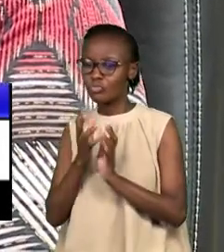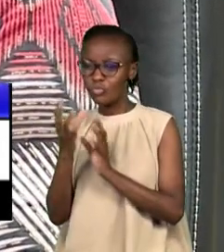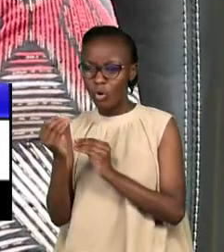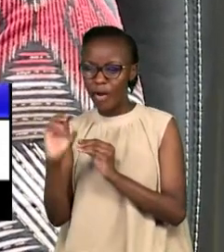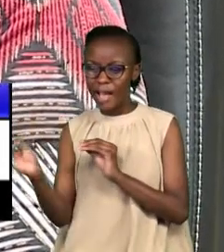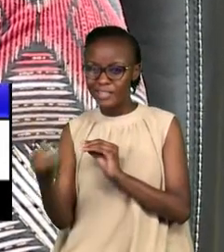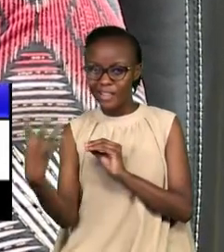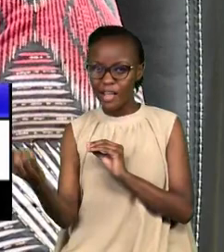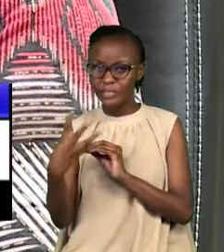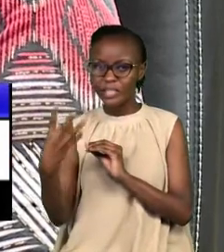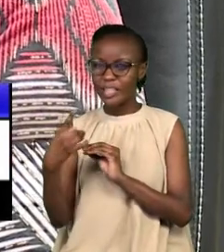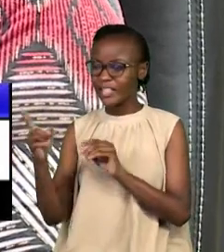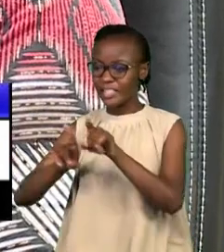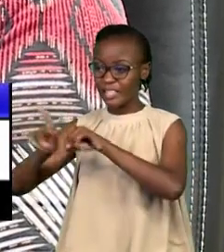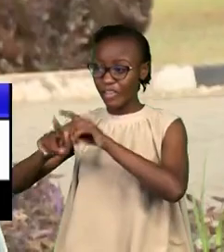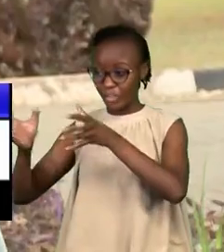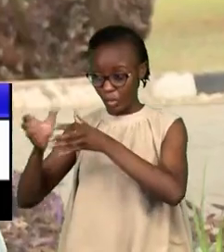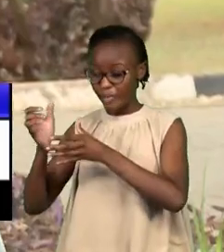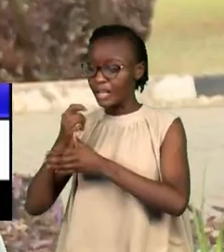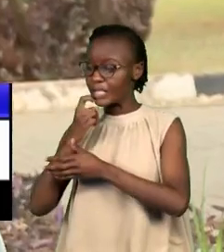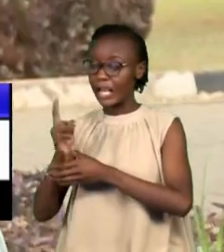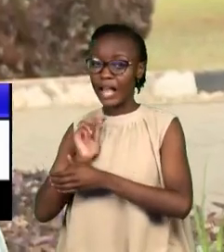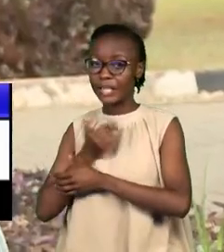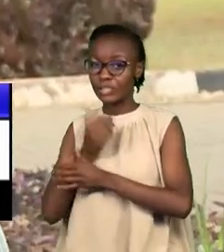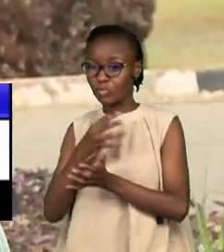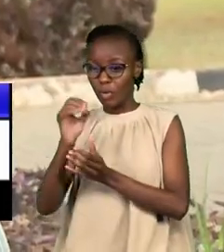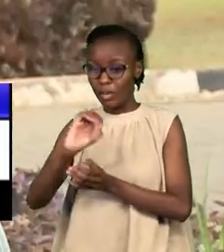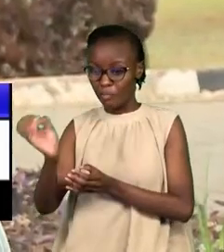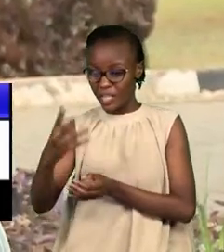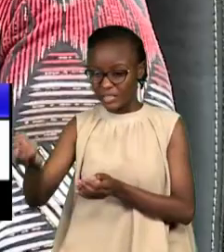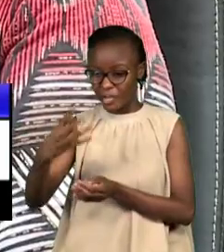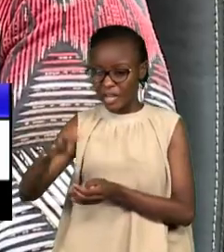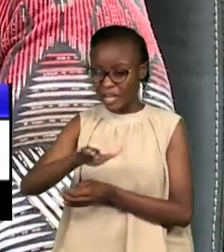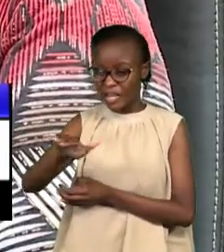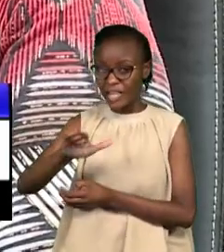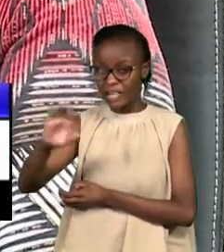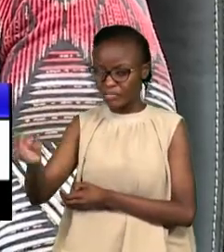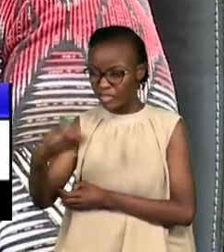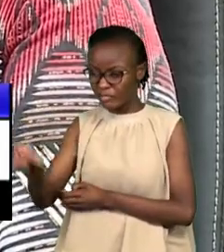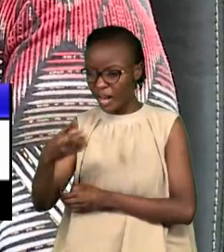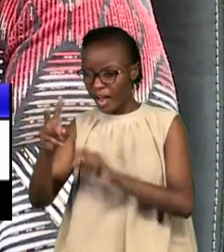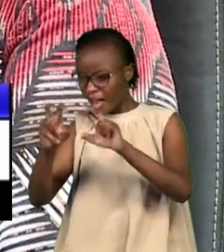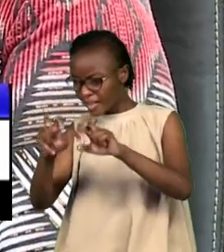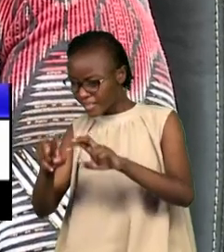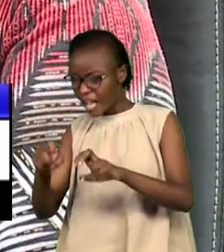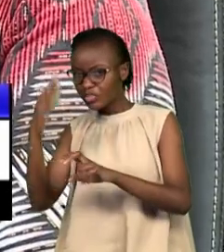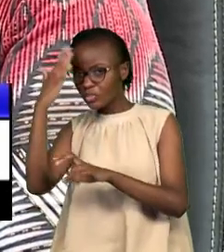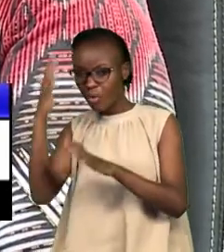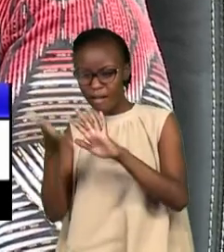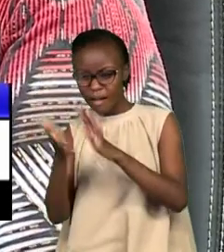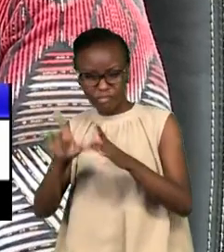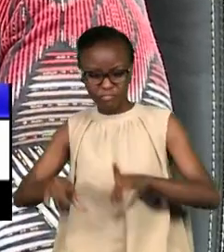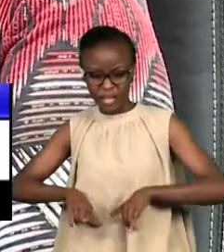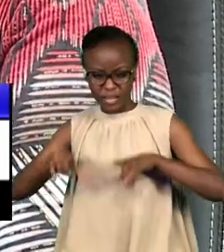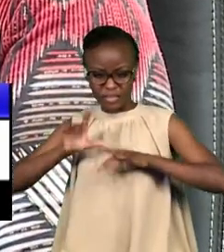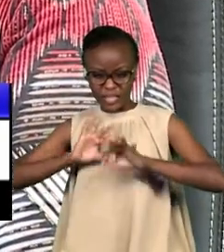settlement. Actually, it was Safaricom who told us to go to the informal settlement and find out about the lifestyle,